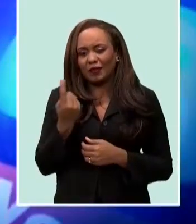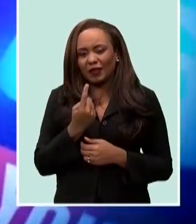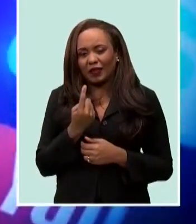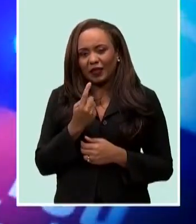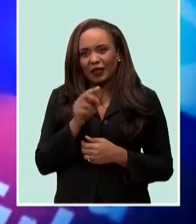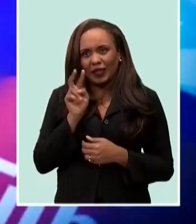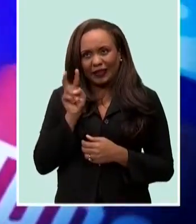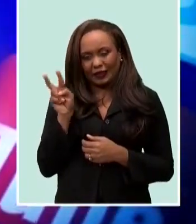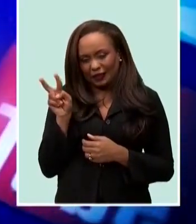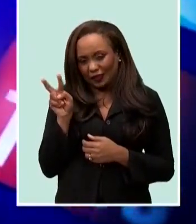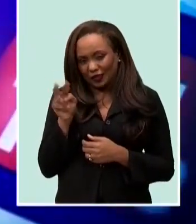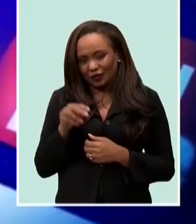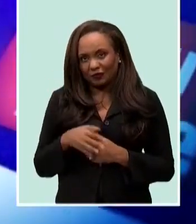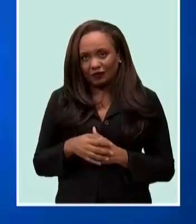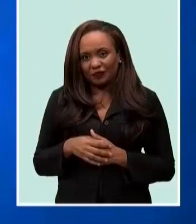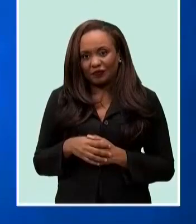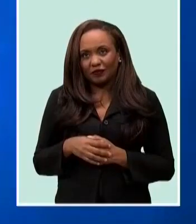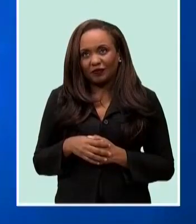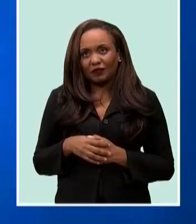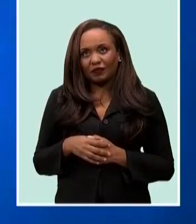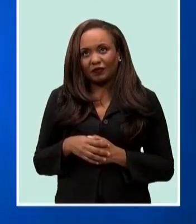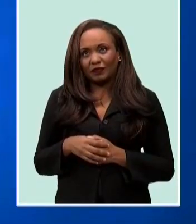look at this clip.